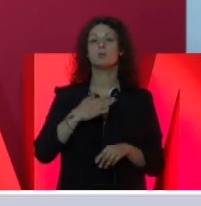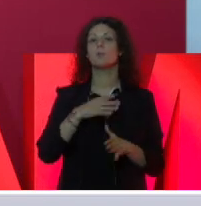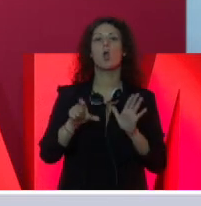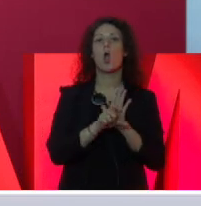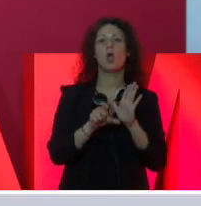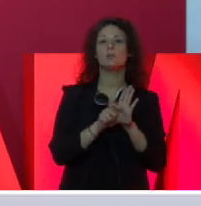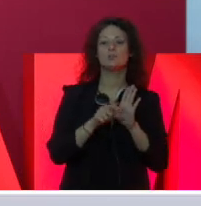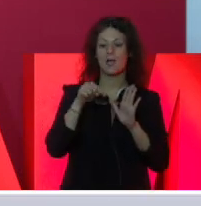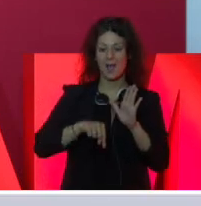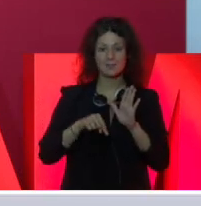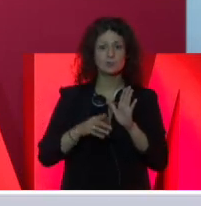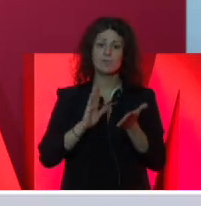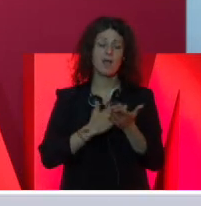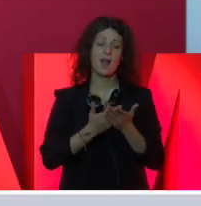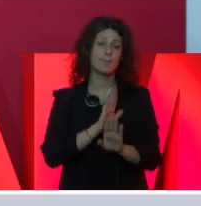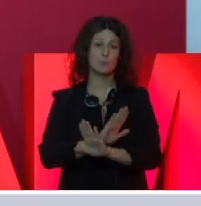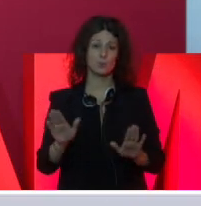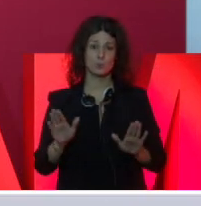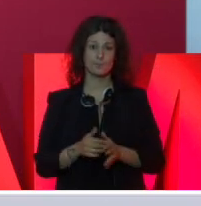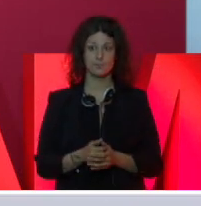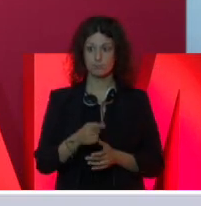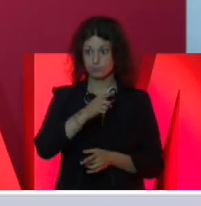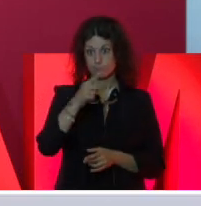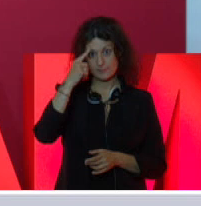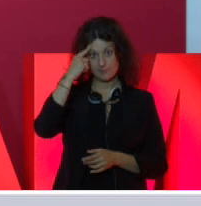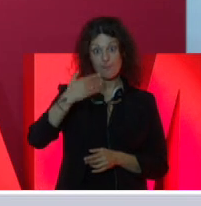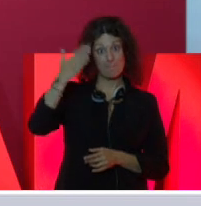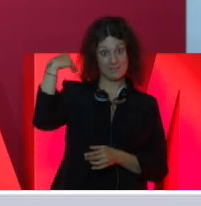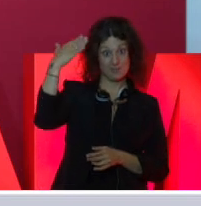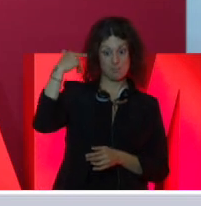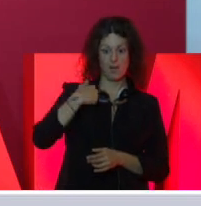IT expert that was born earlier on.